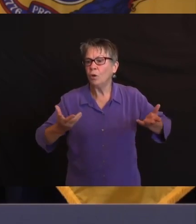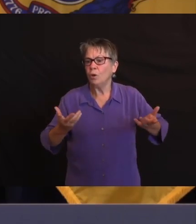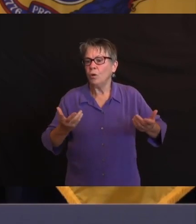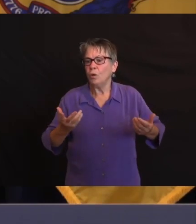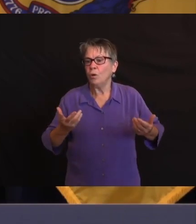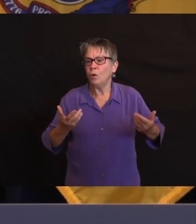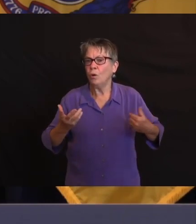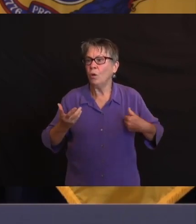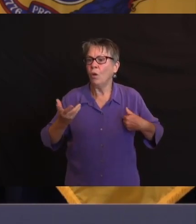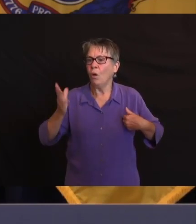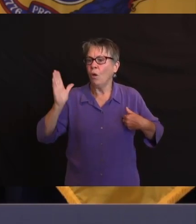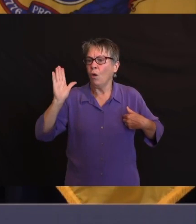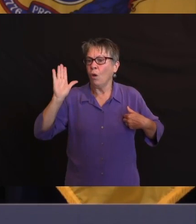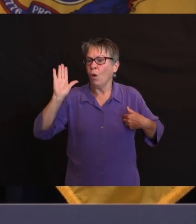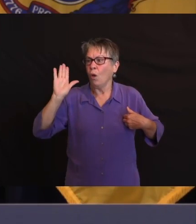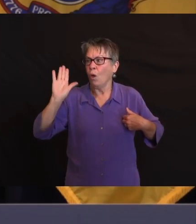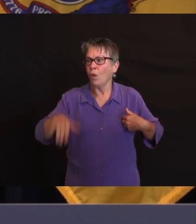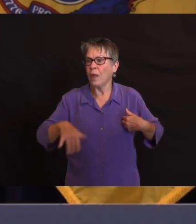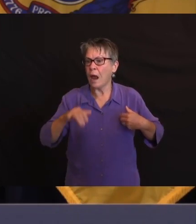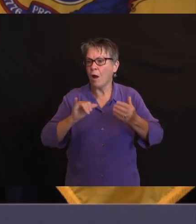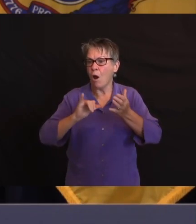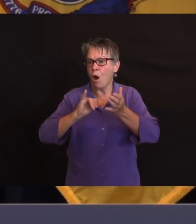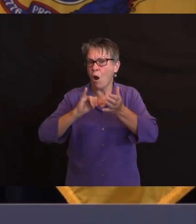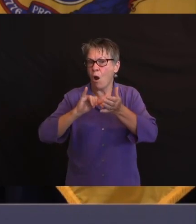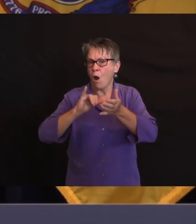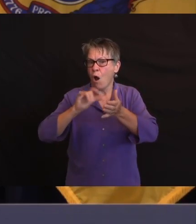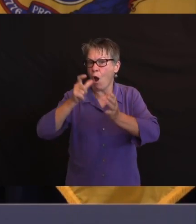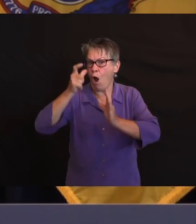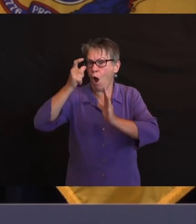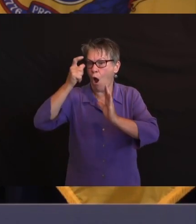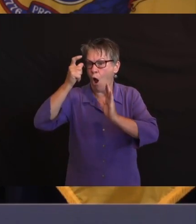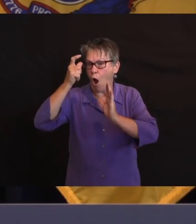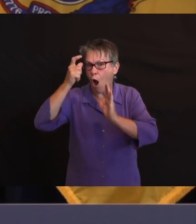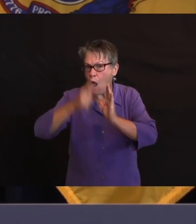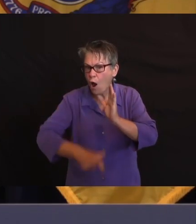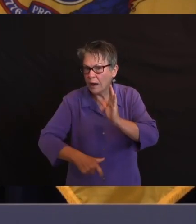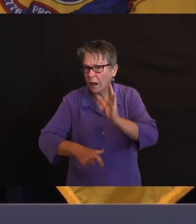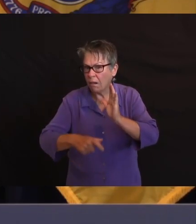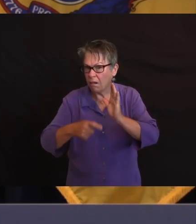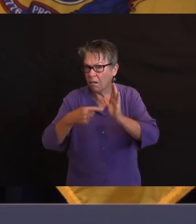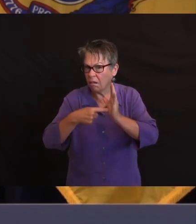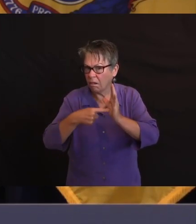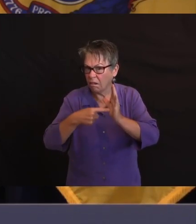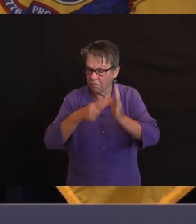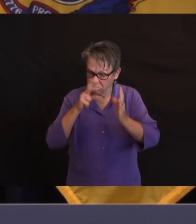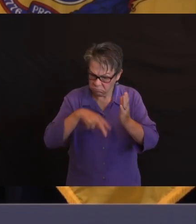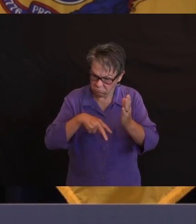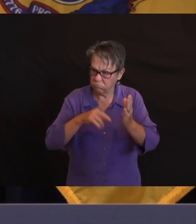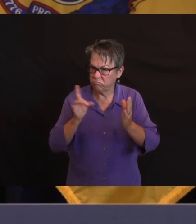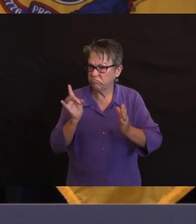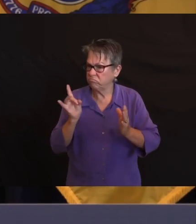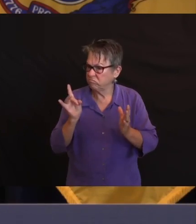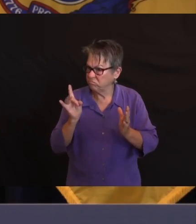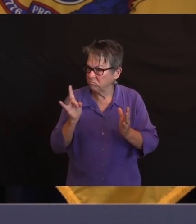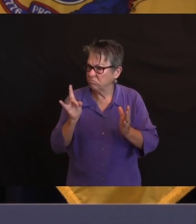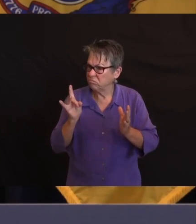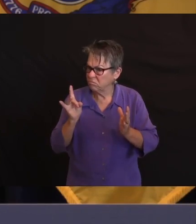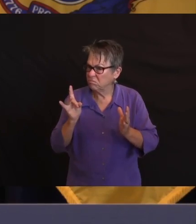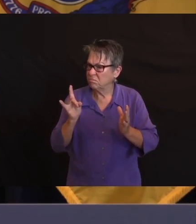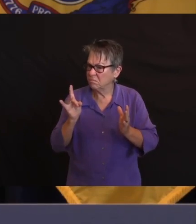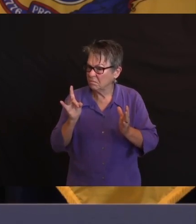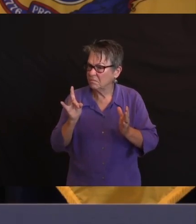in my life. 7 pages, I think, of that newspaper. So the Abbott tests, 2.6 million in